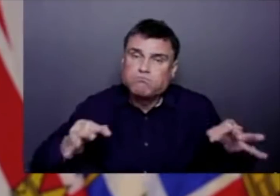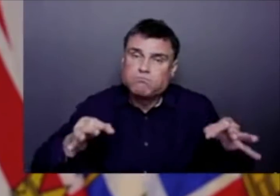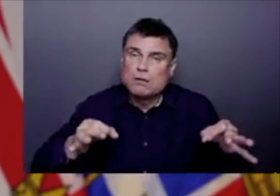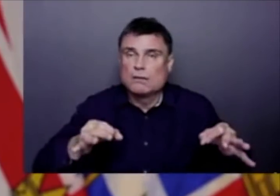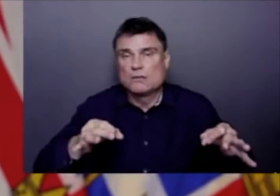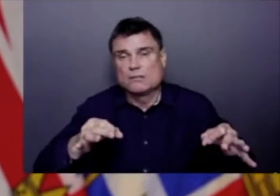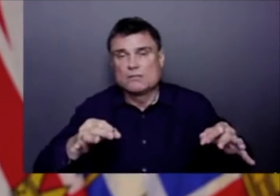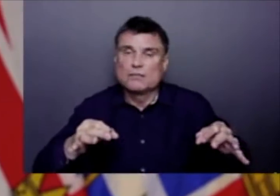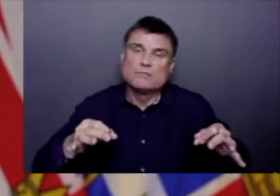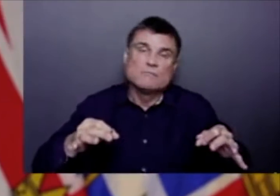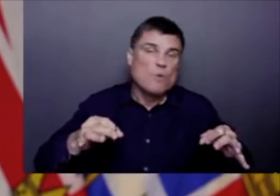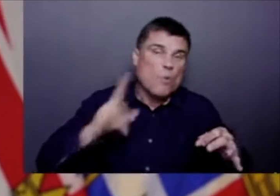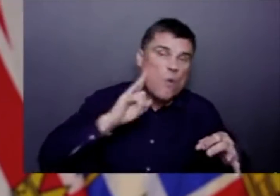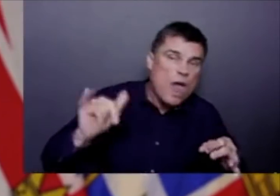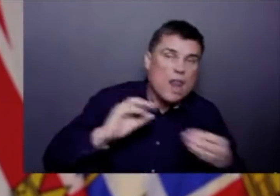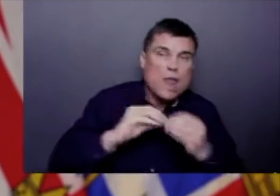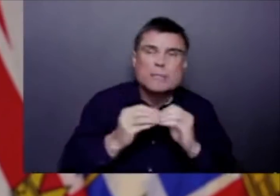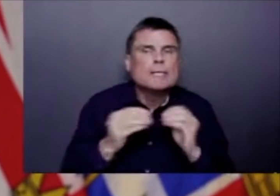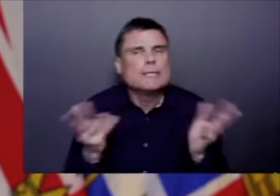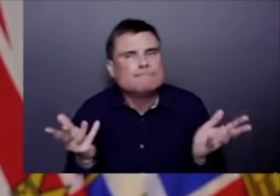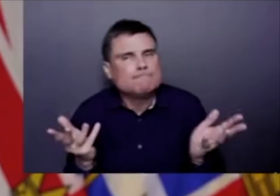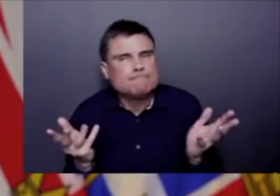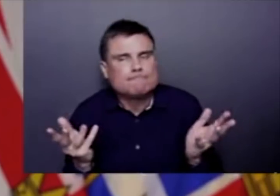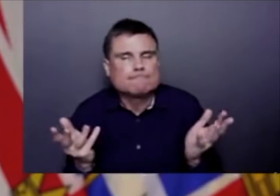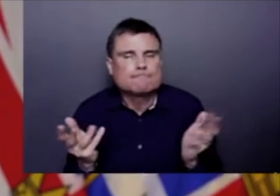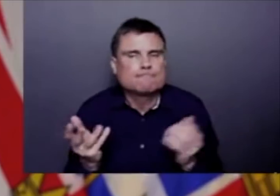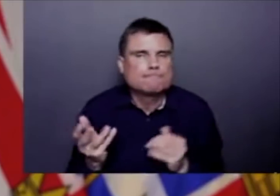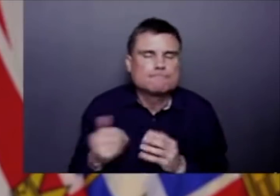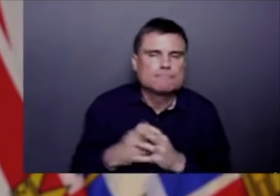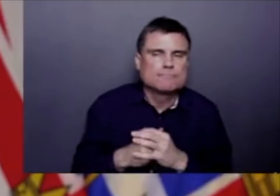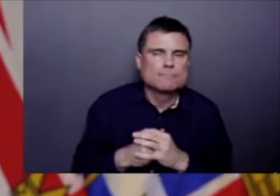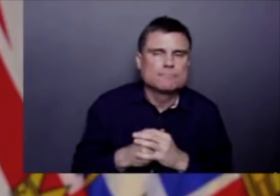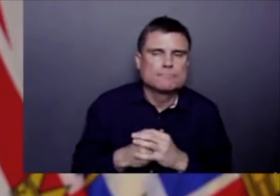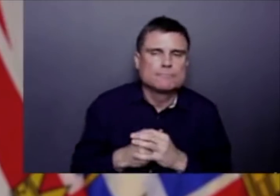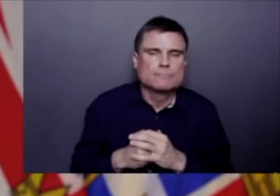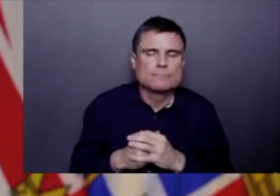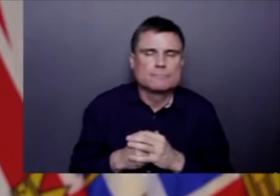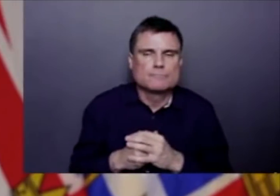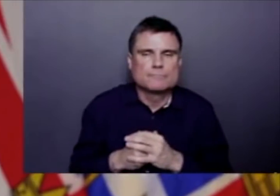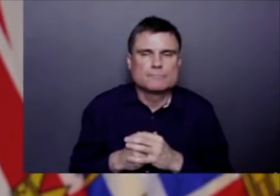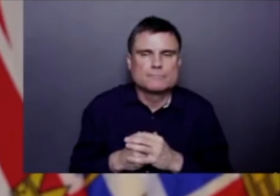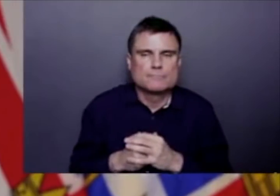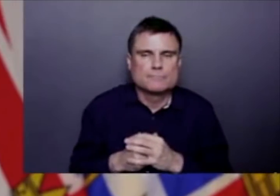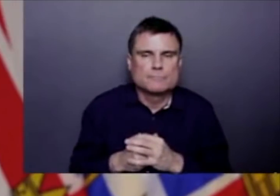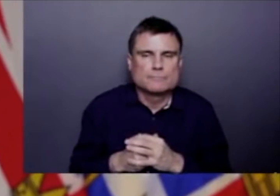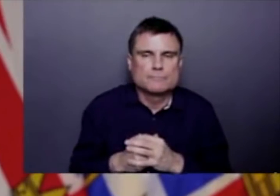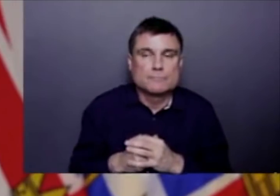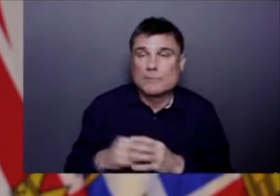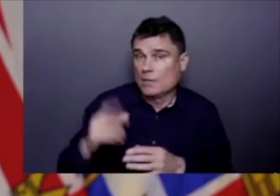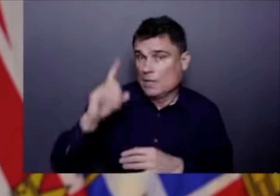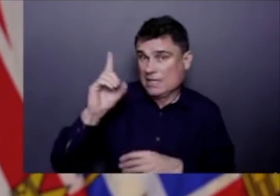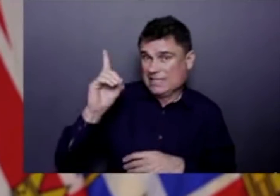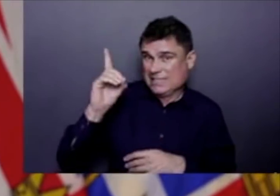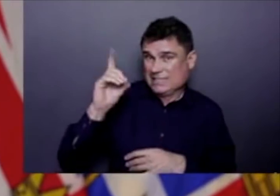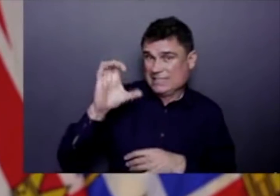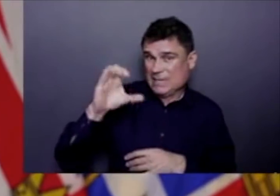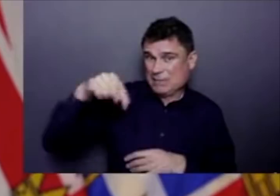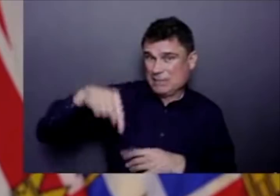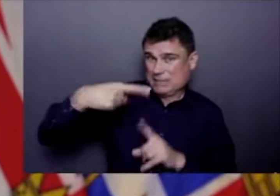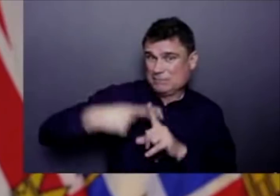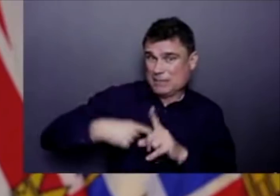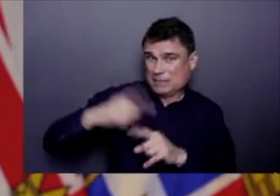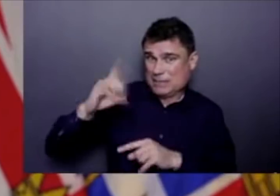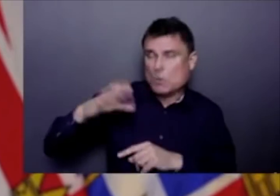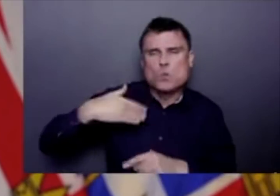rest of January. But as we're getting into this cycle, and the cycle involves both the manufacturers, it